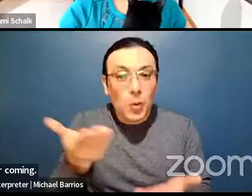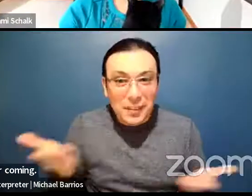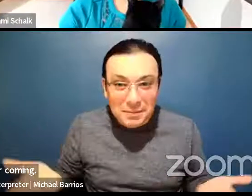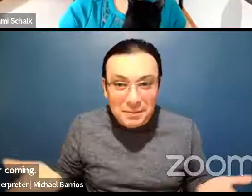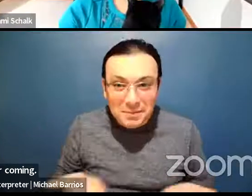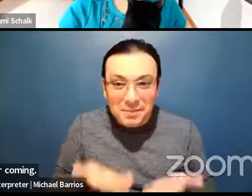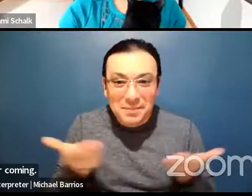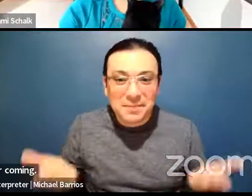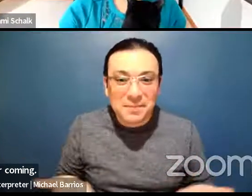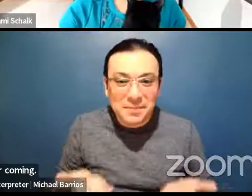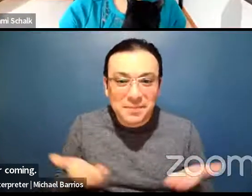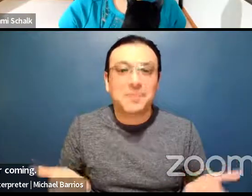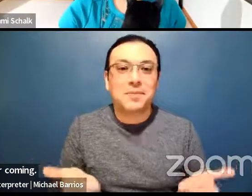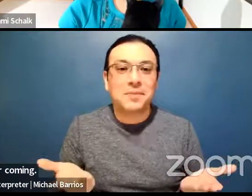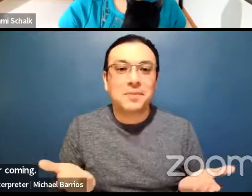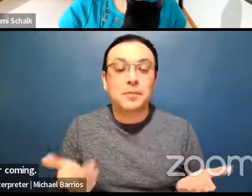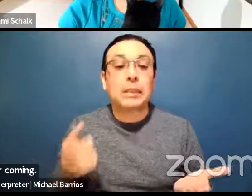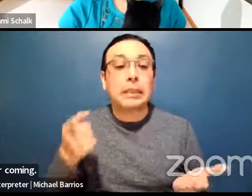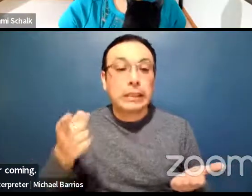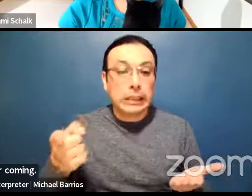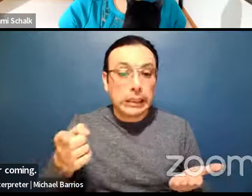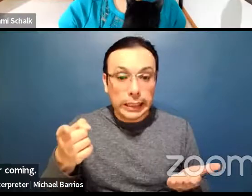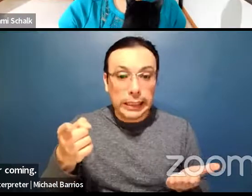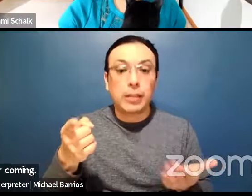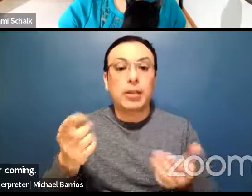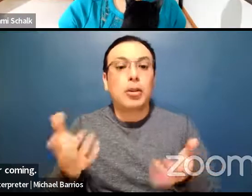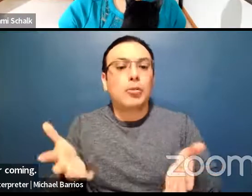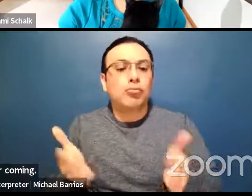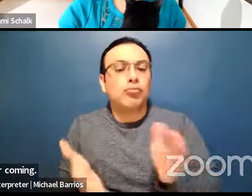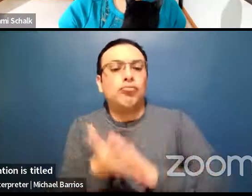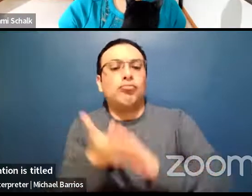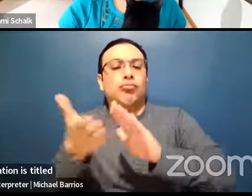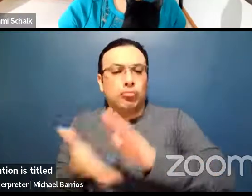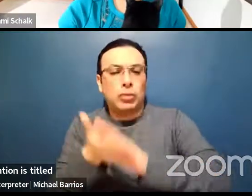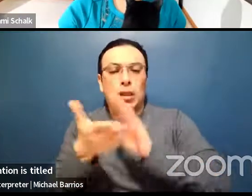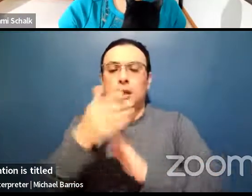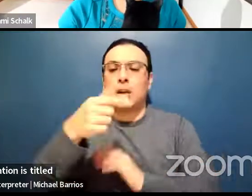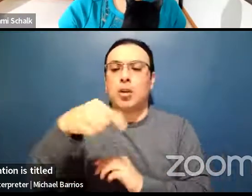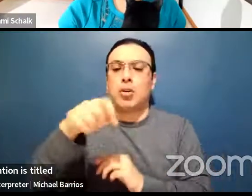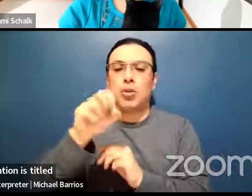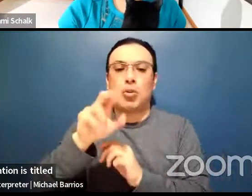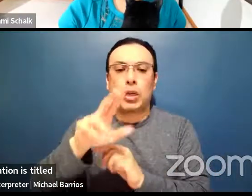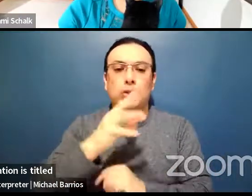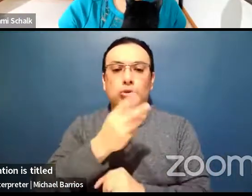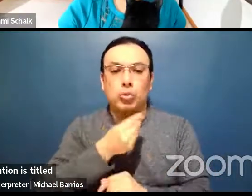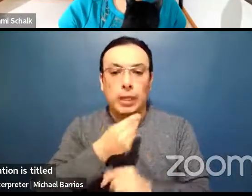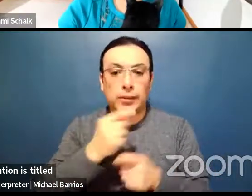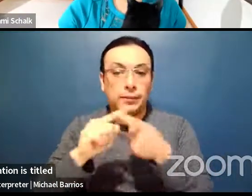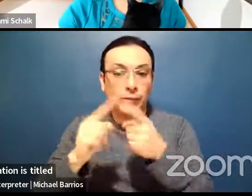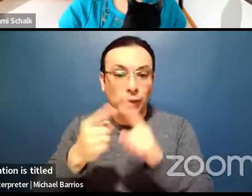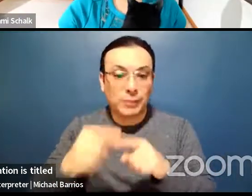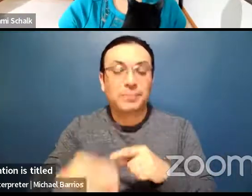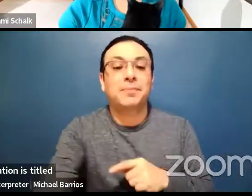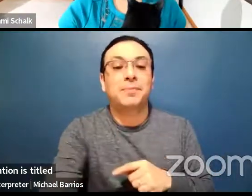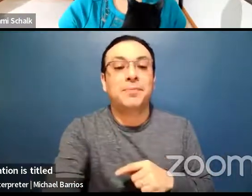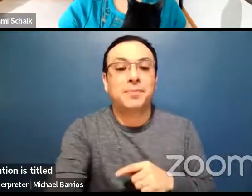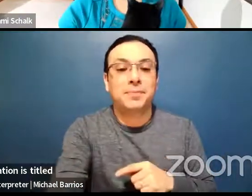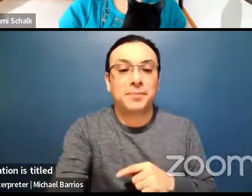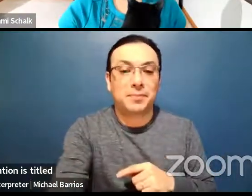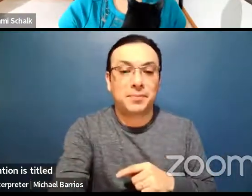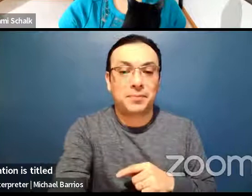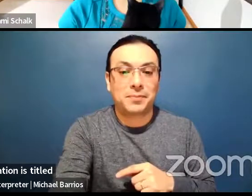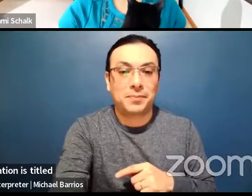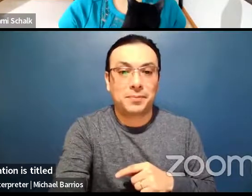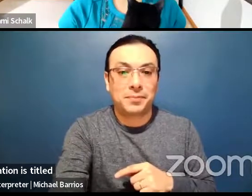titled Sustaining Queercrip Kinship in Pandemic Times. We're going to begin with visual descriptions of